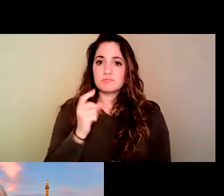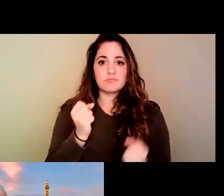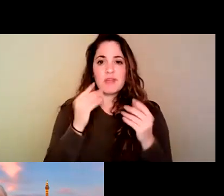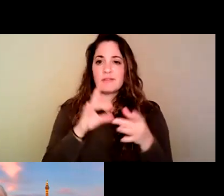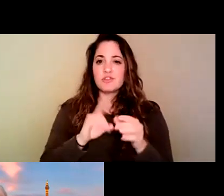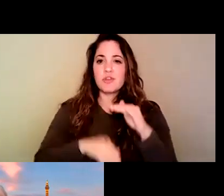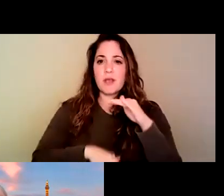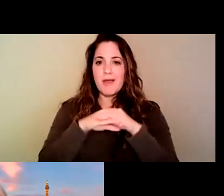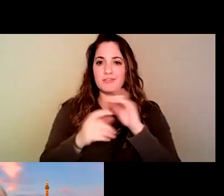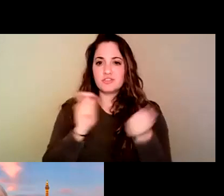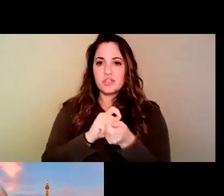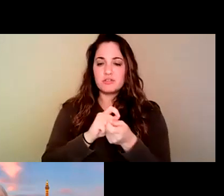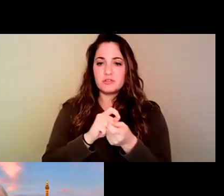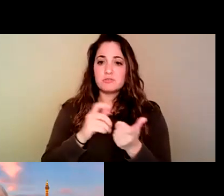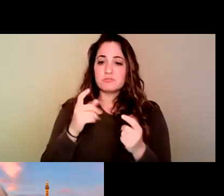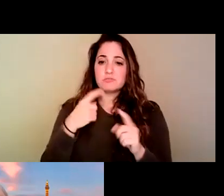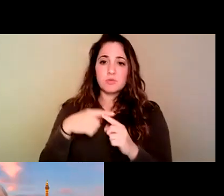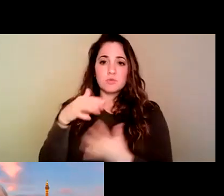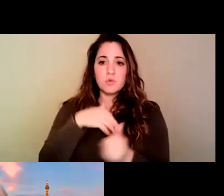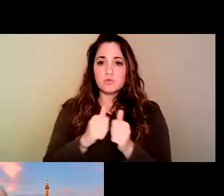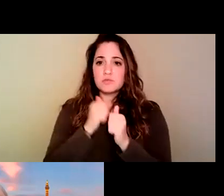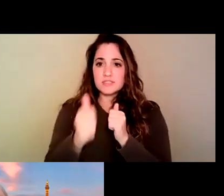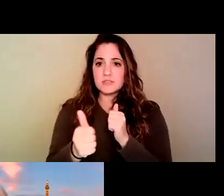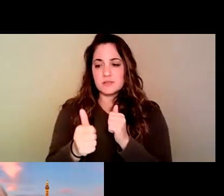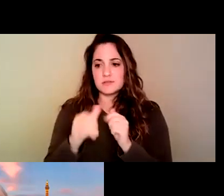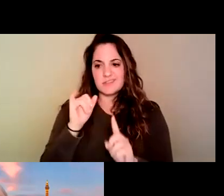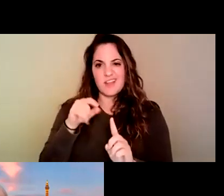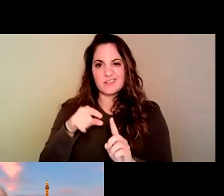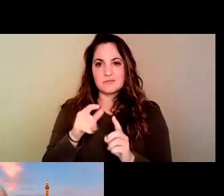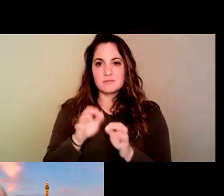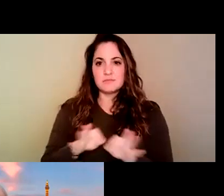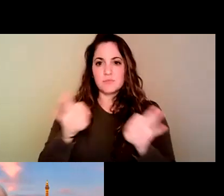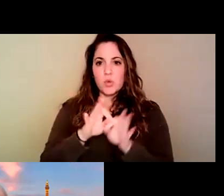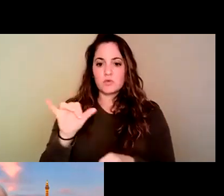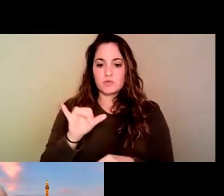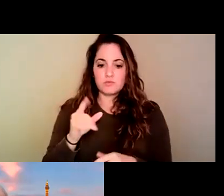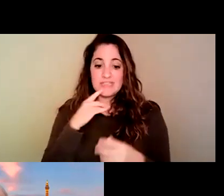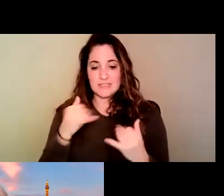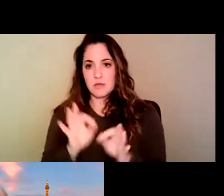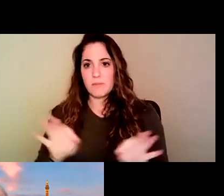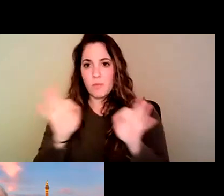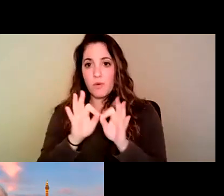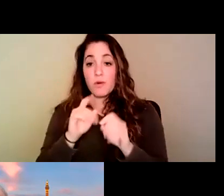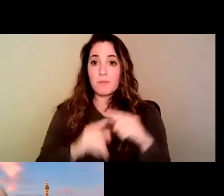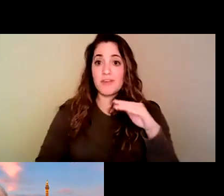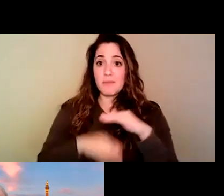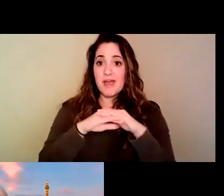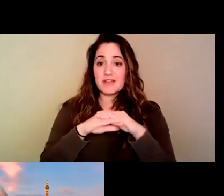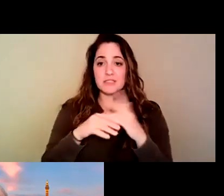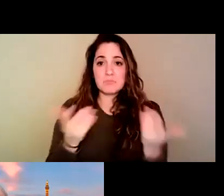changes. Social distancing was one of the big ones, is still, but the capacity, they